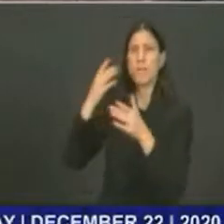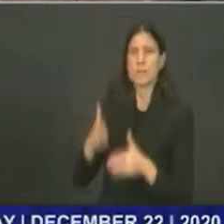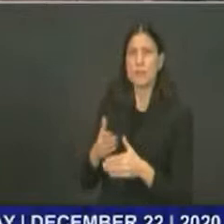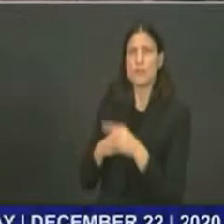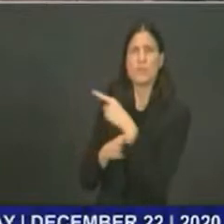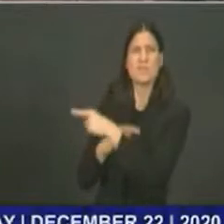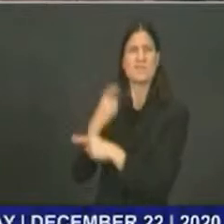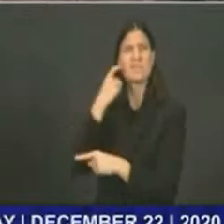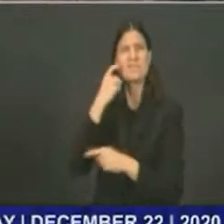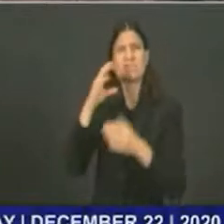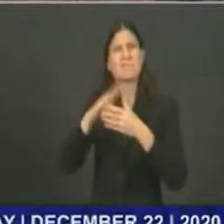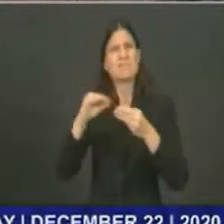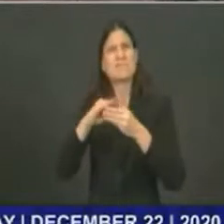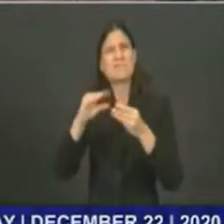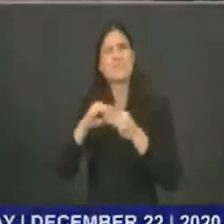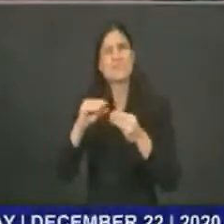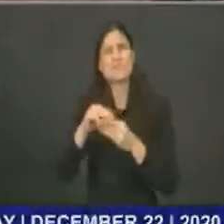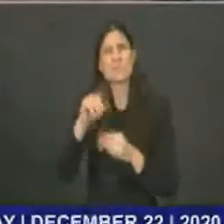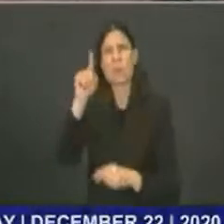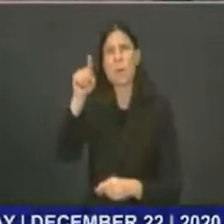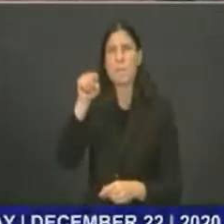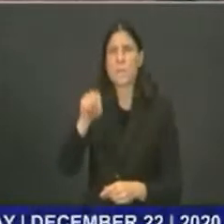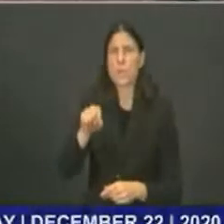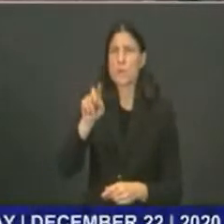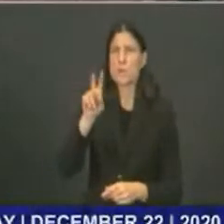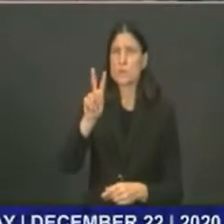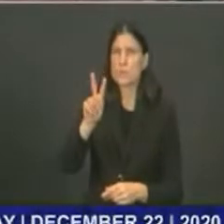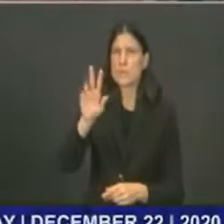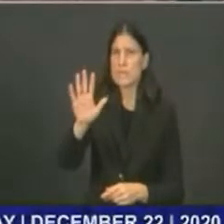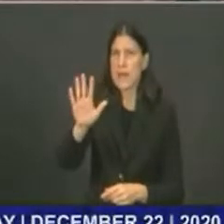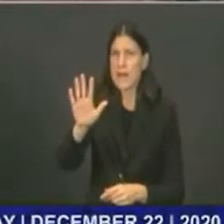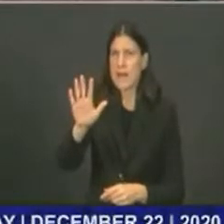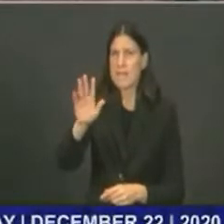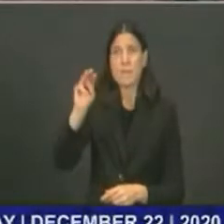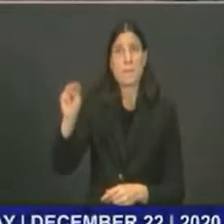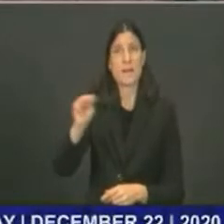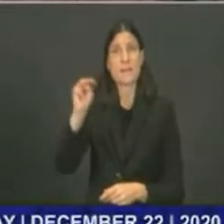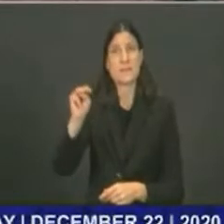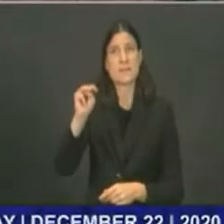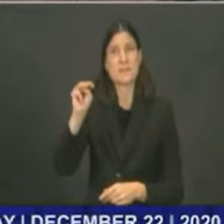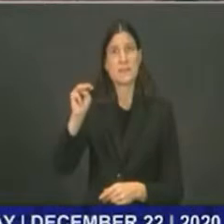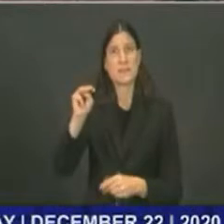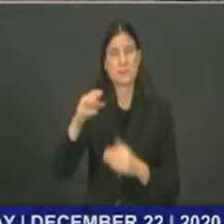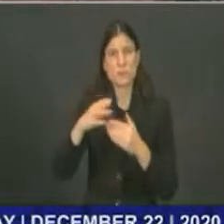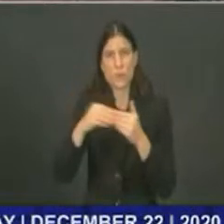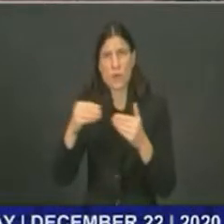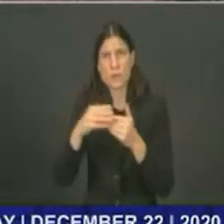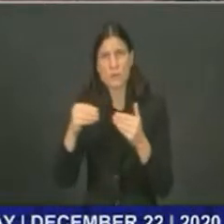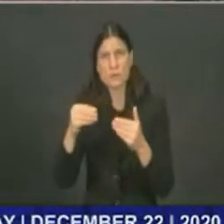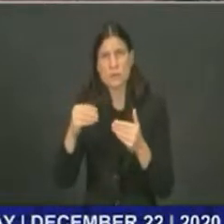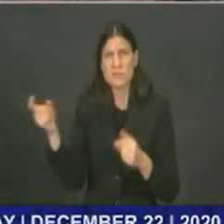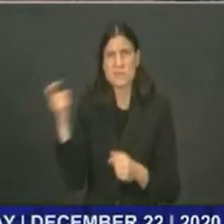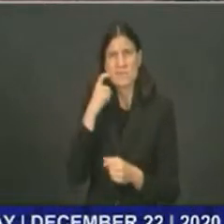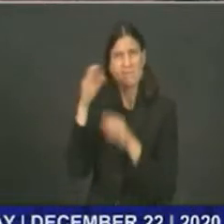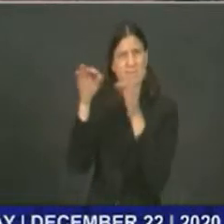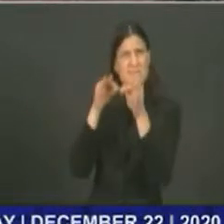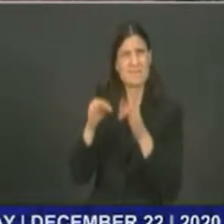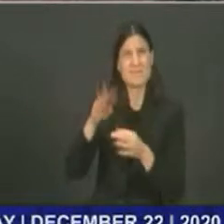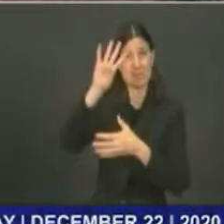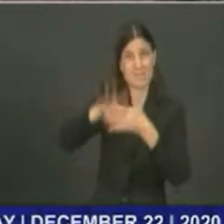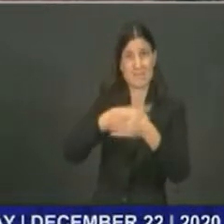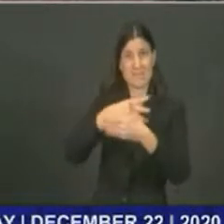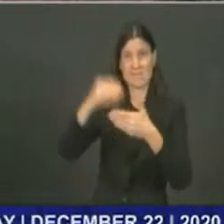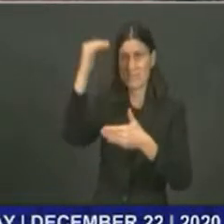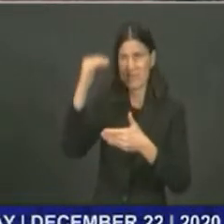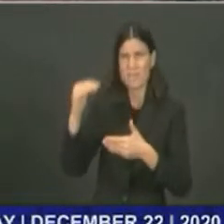pointed out that Rhode Island has dedicated a higher percentage than the surrounding states, I assume, because you've heard the criticism from the small businesses that they want a